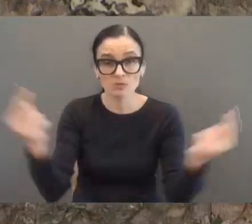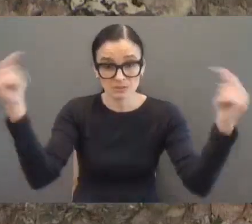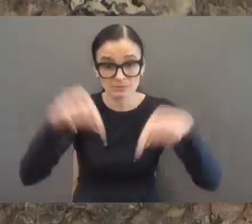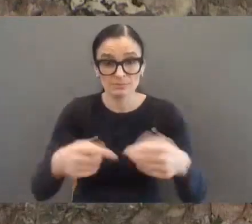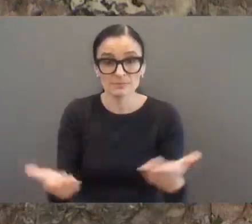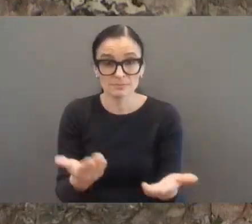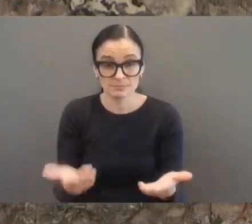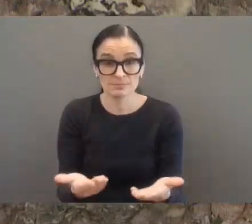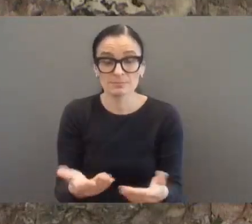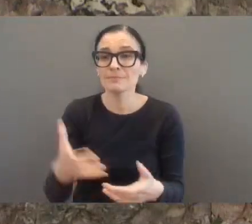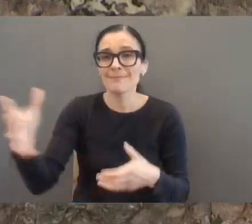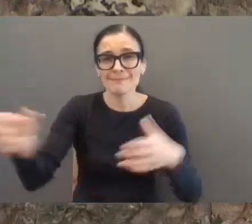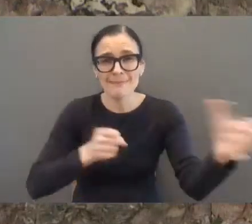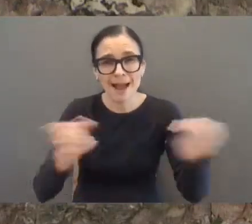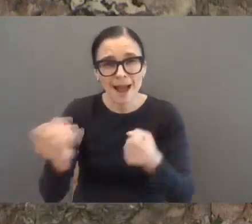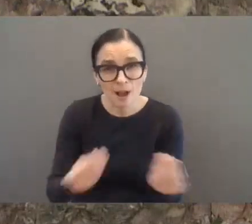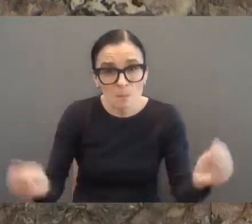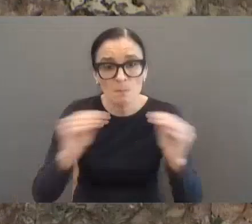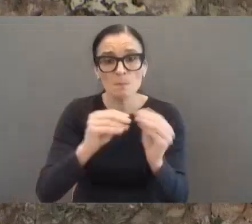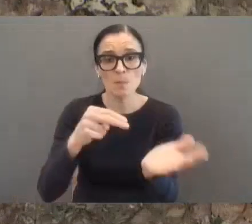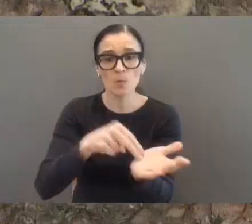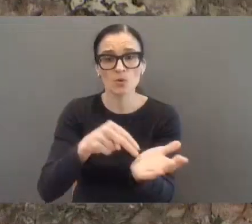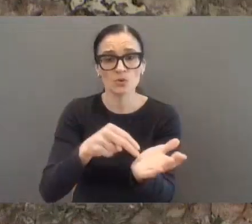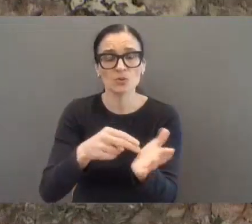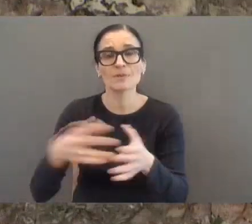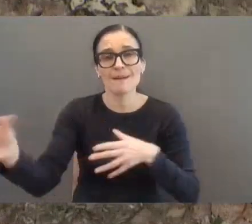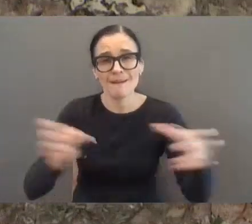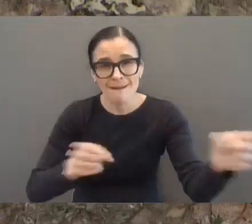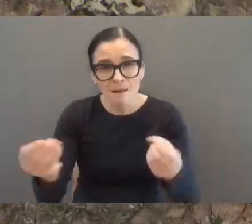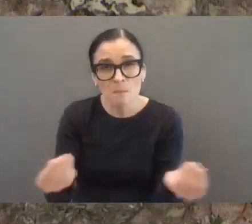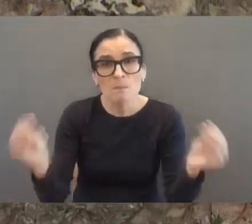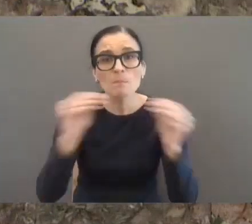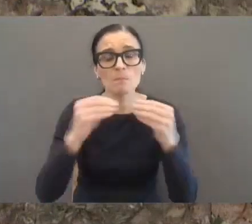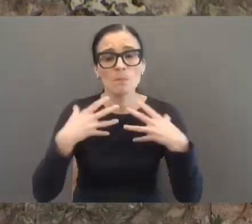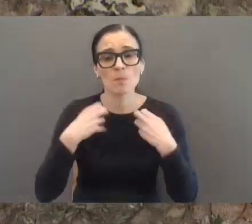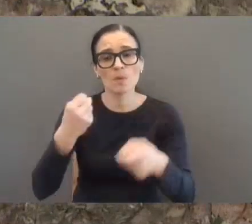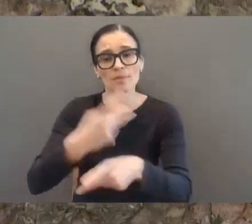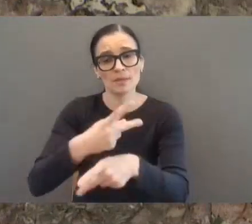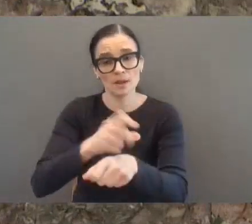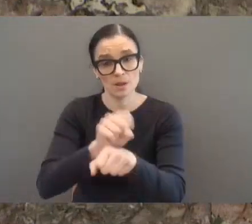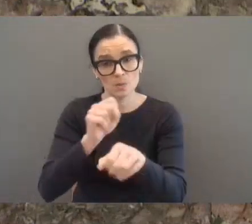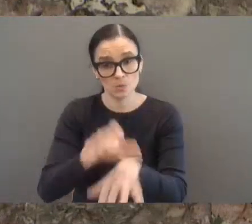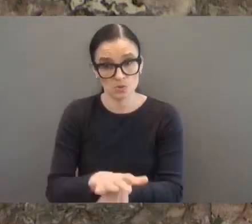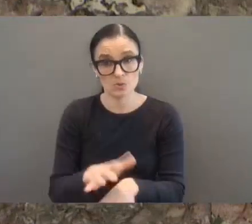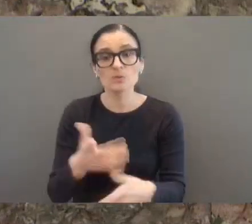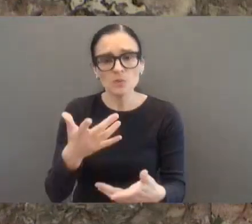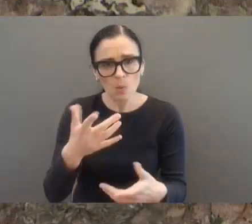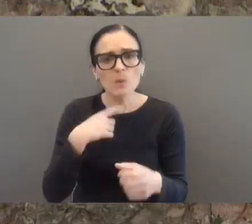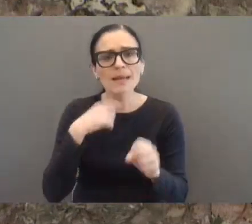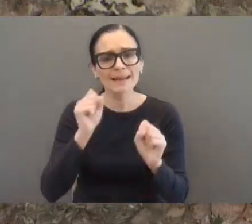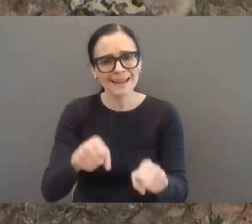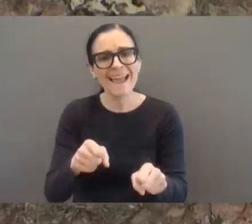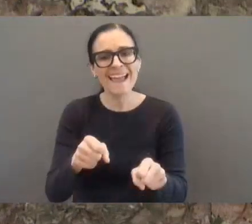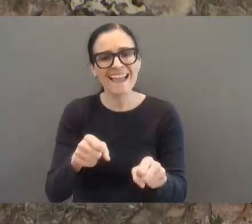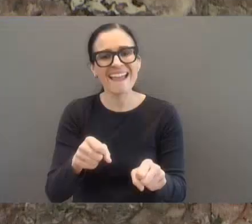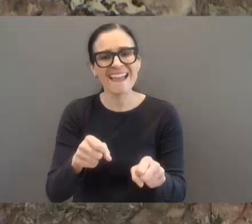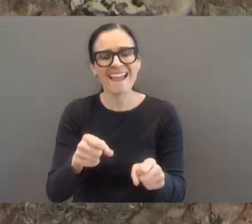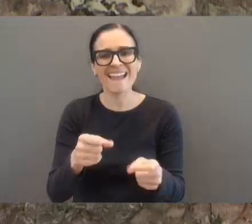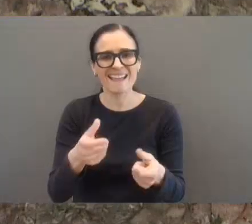more healthcare workers across the system so that we can deal with the types of staff shortages that we have been seeing. Mr. Speaker,